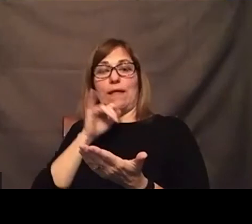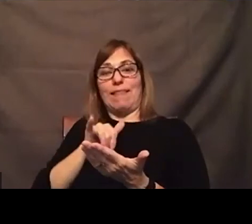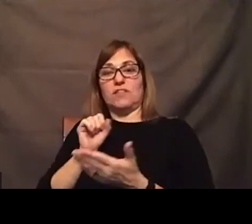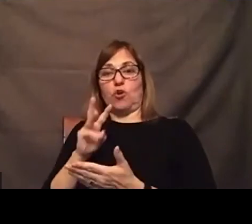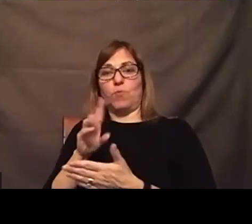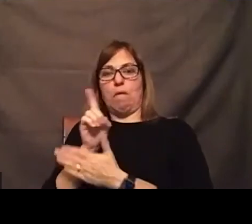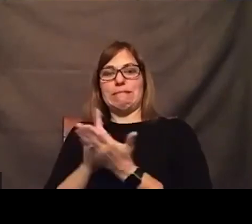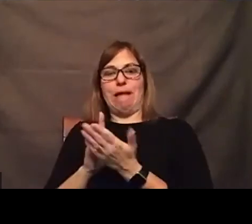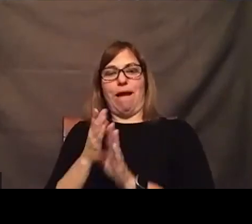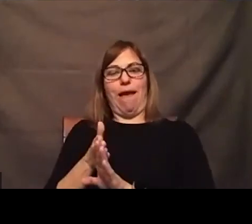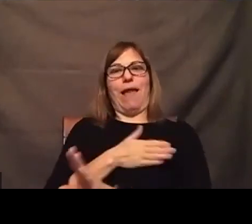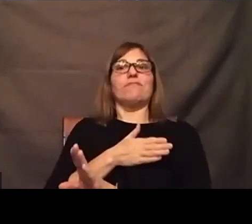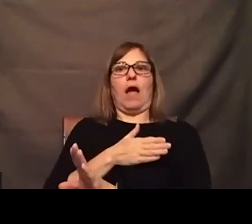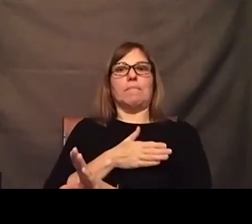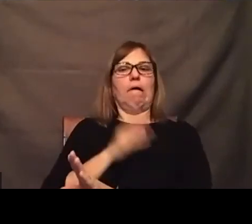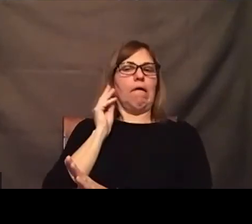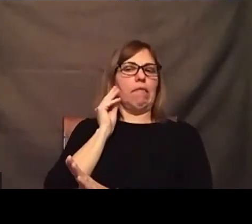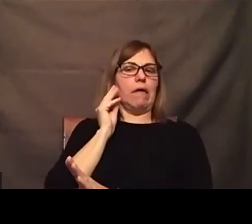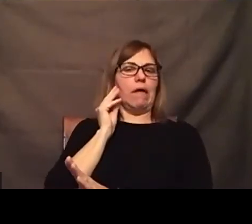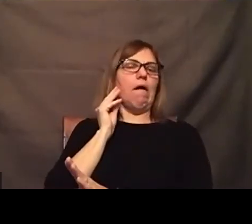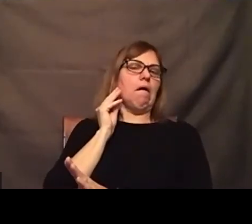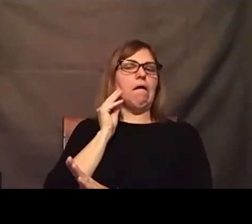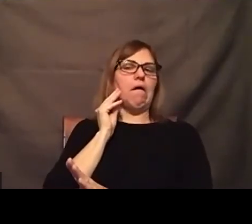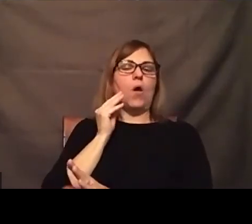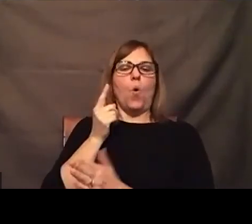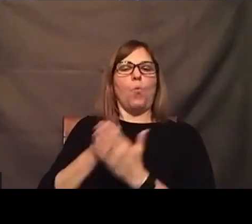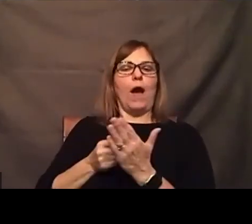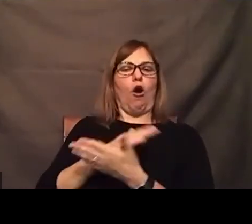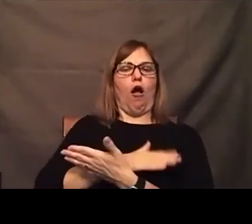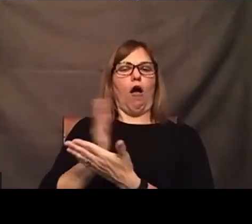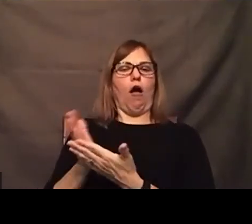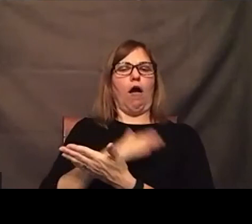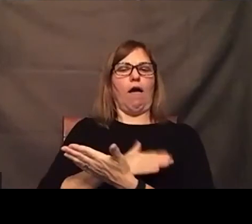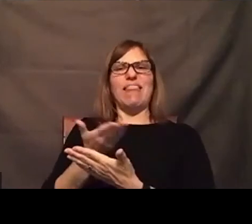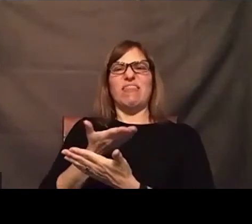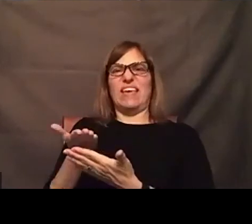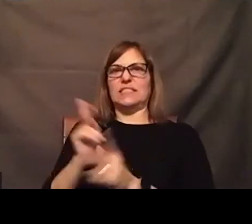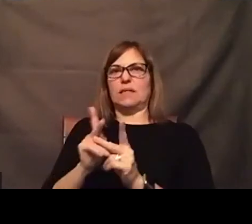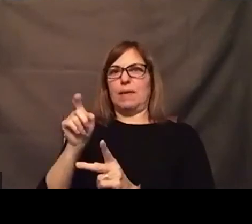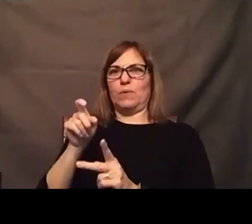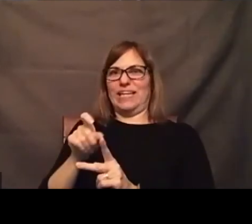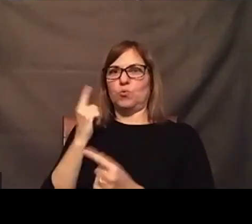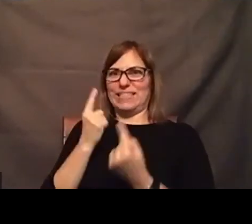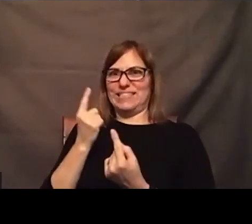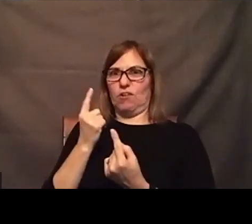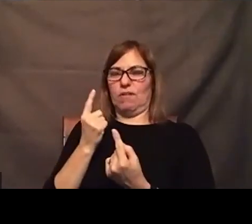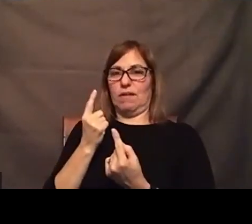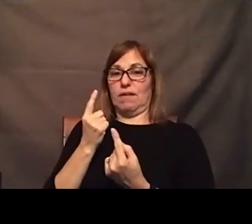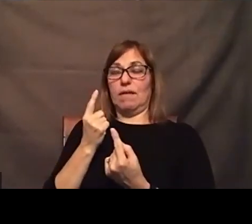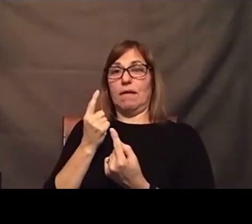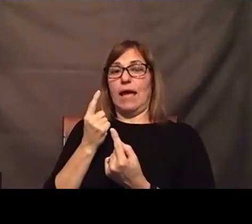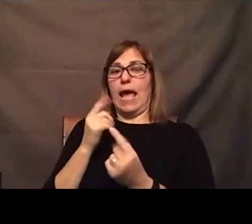time and being thoughtful about it and saying, what are the range of things that people need to consider, and how can I make those